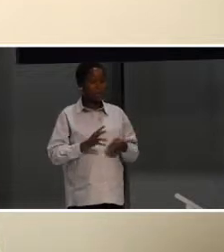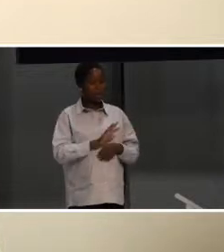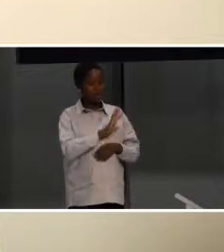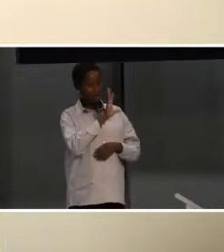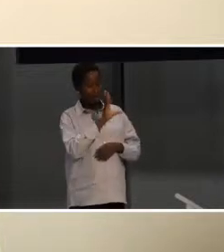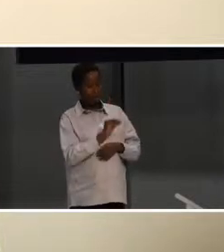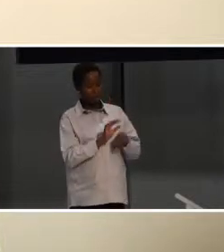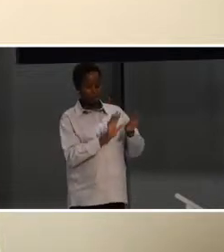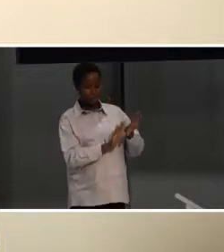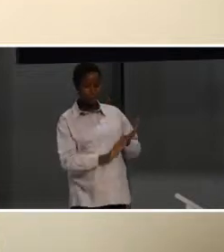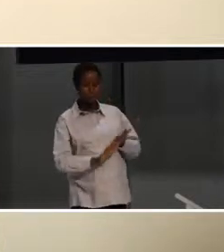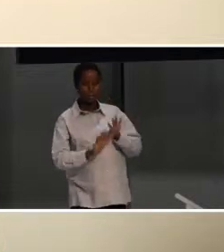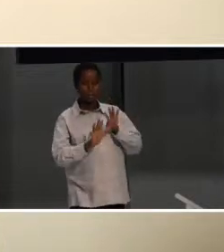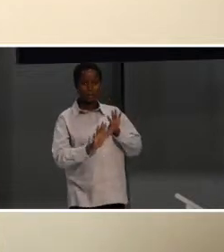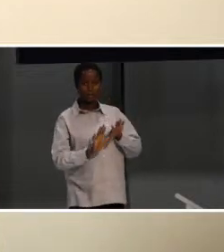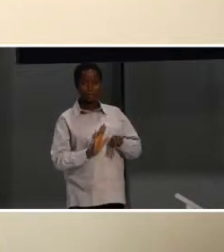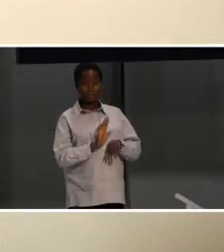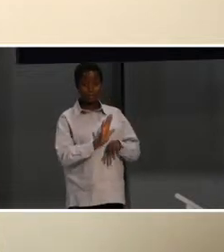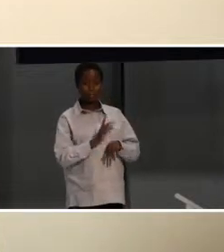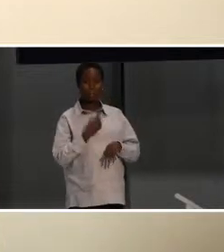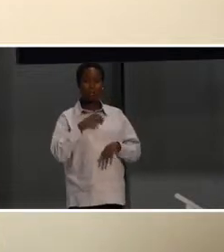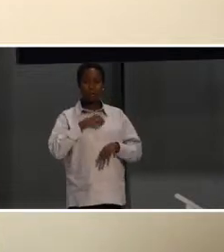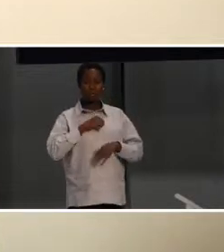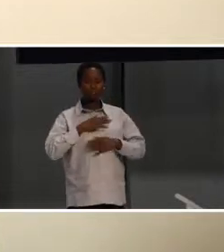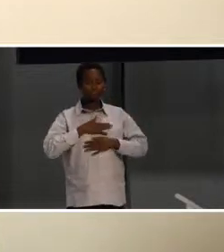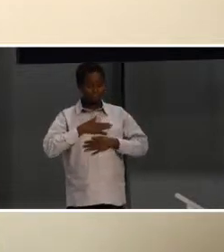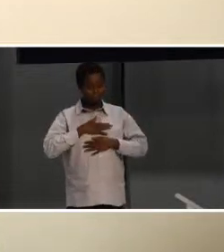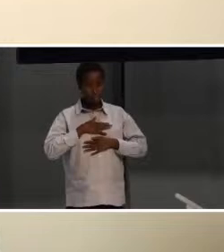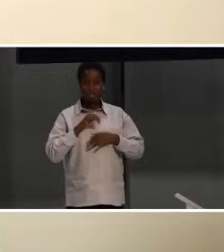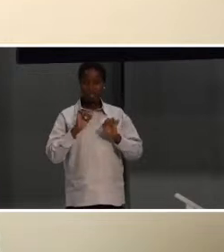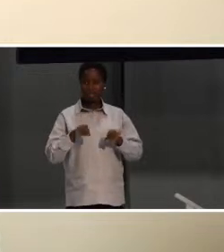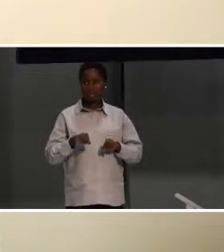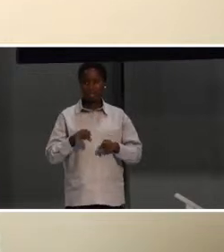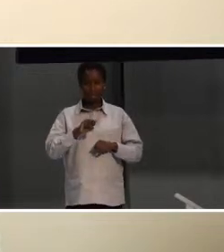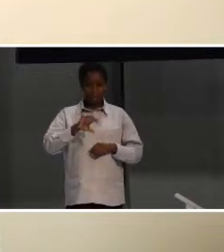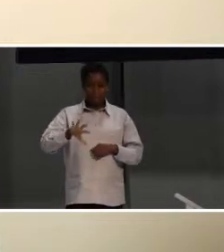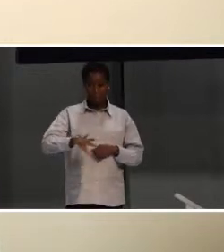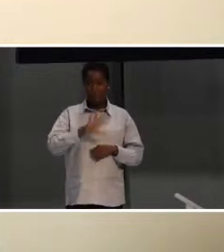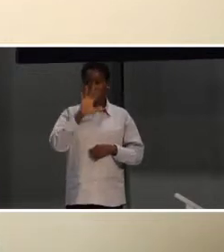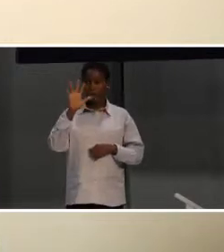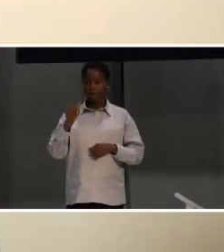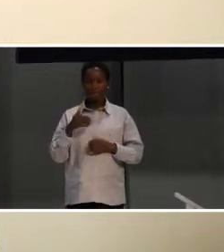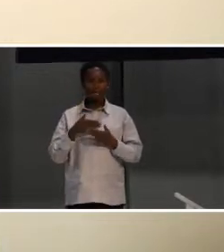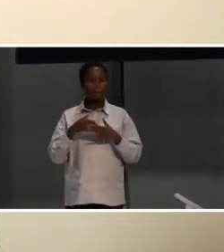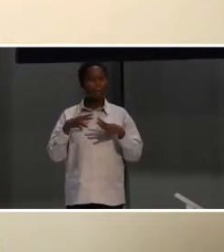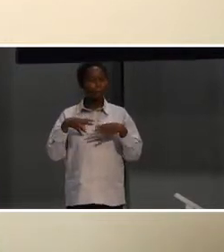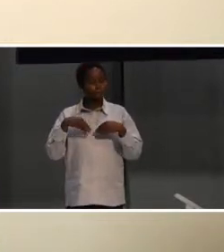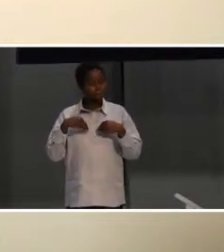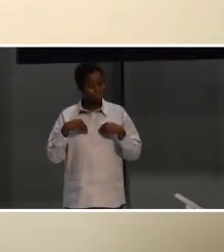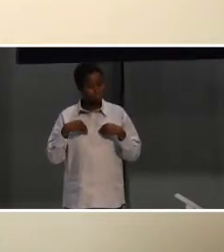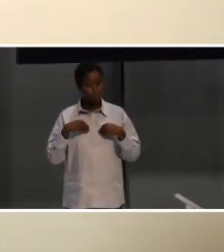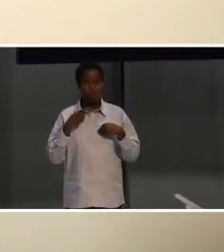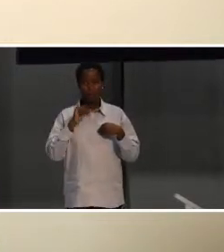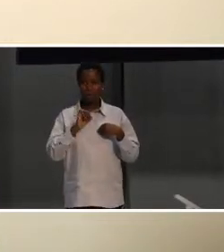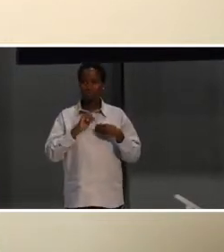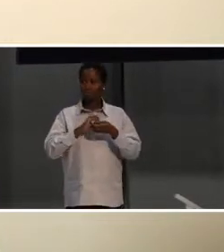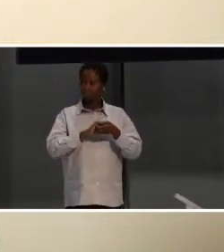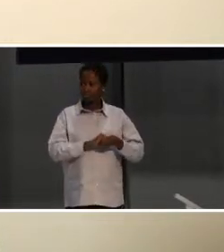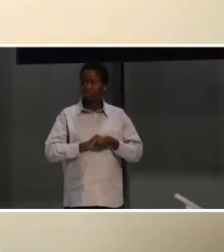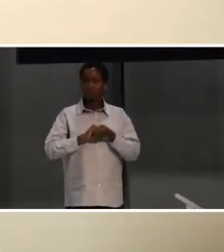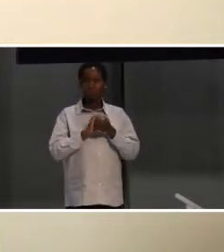are honored that South Africa will assume the chairship of the association at this